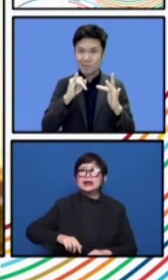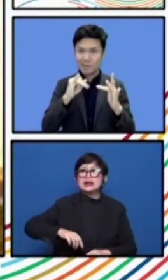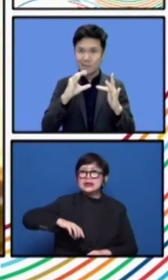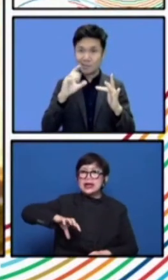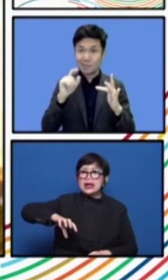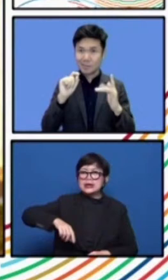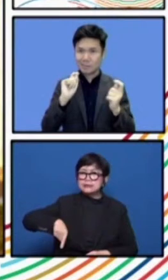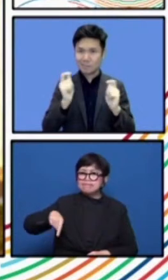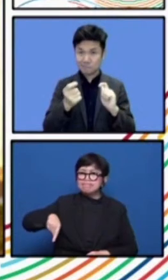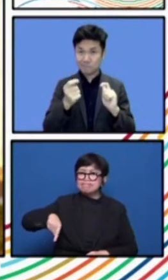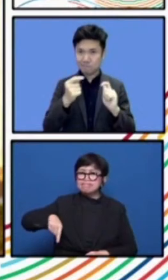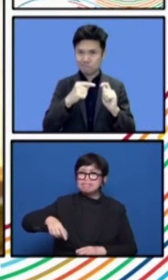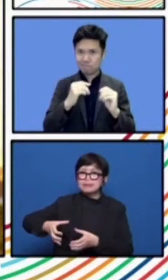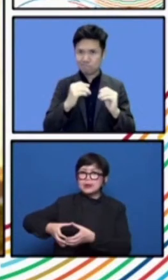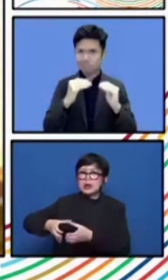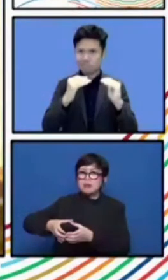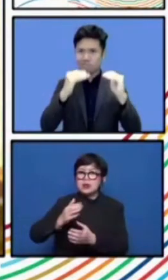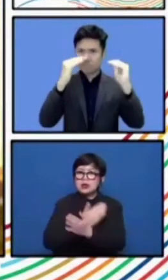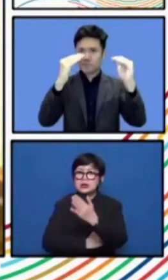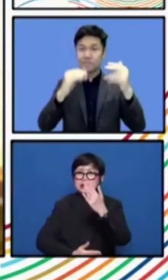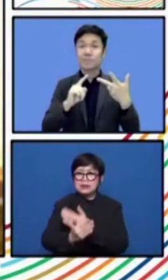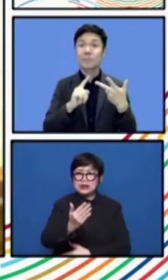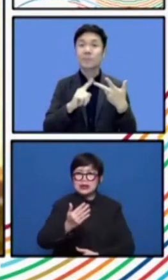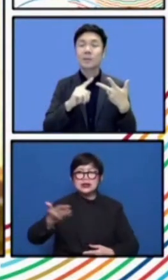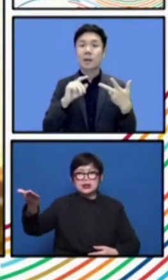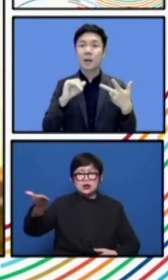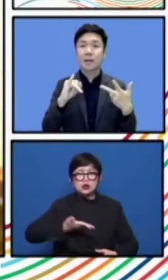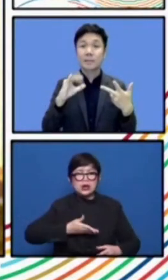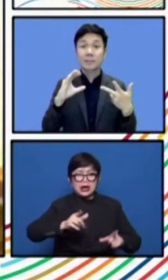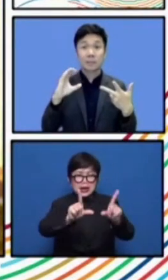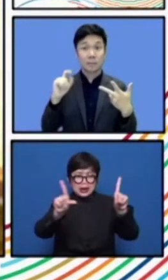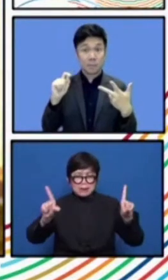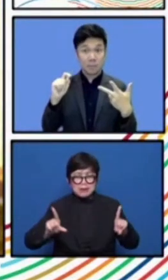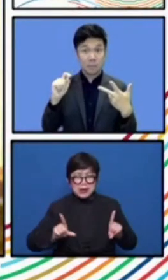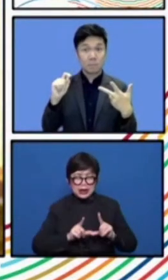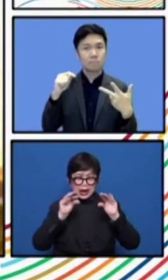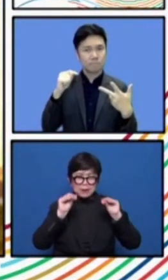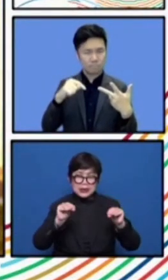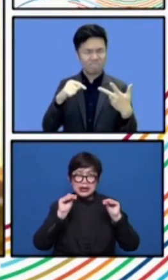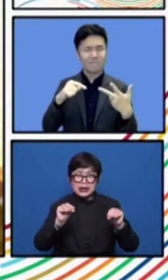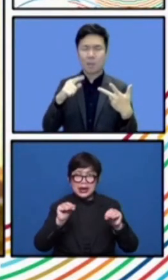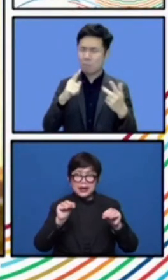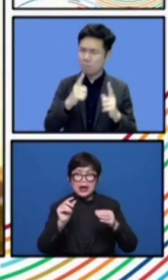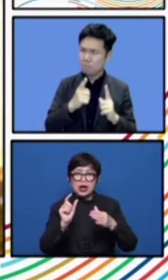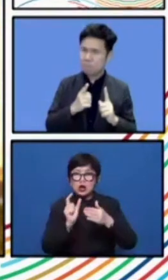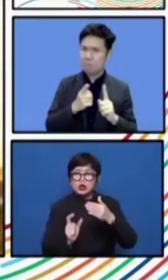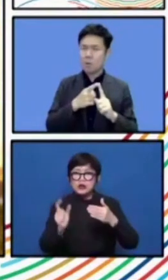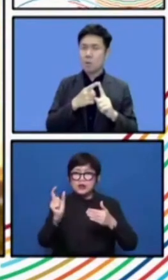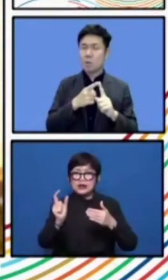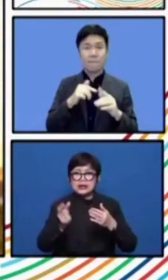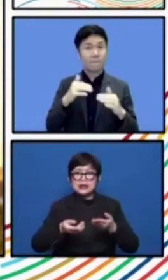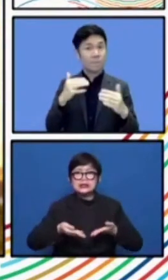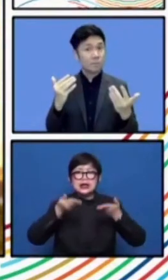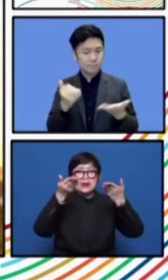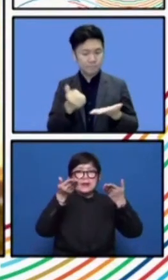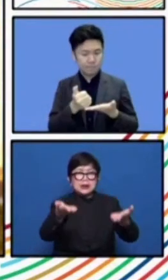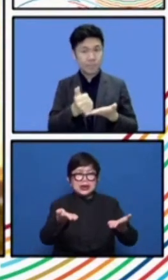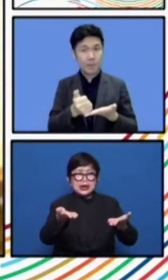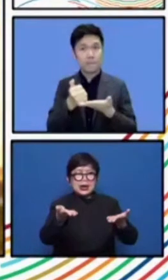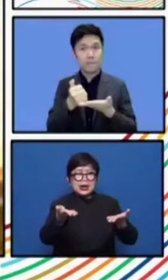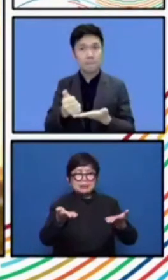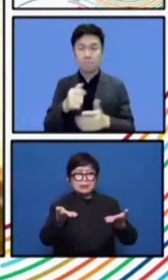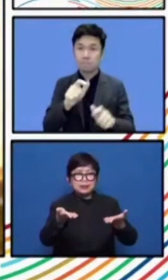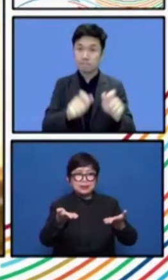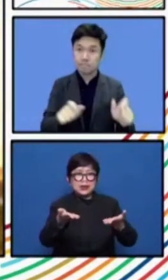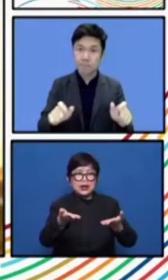Al technology has been demonstrated in to enable more inclusive and creative intervention and participation